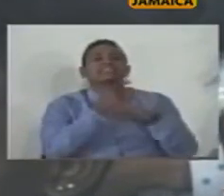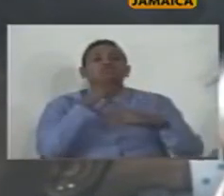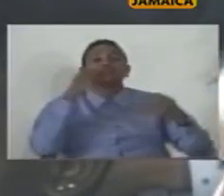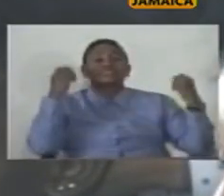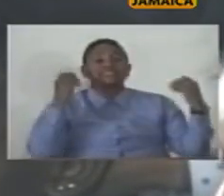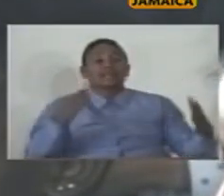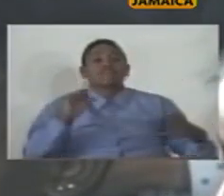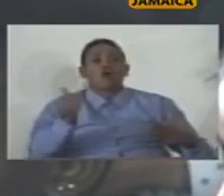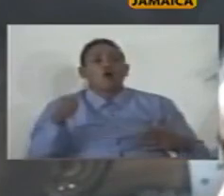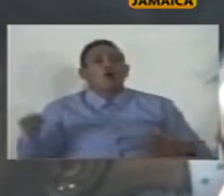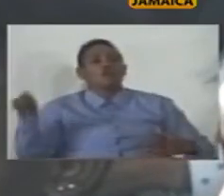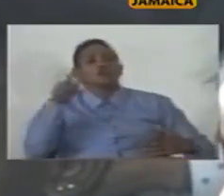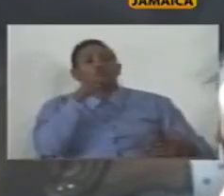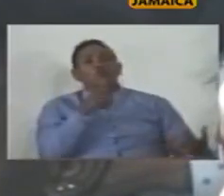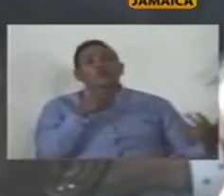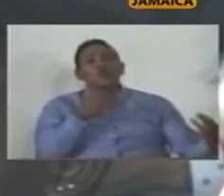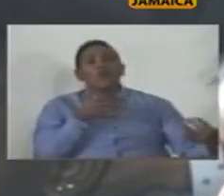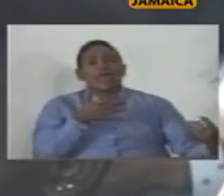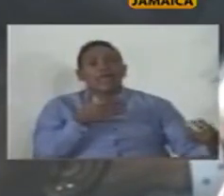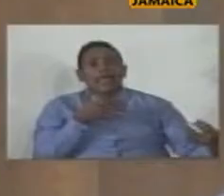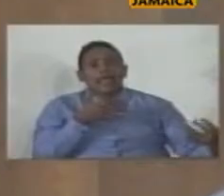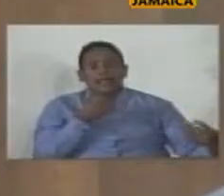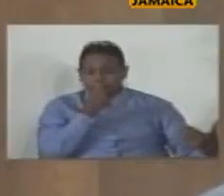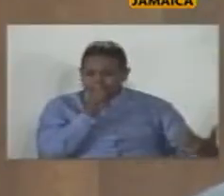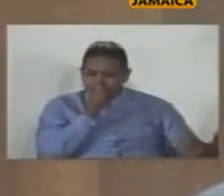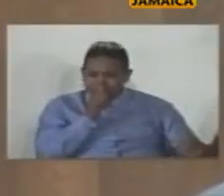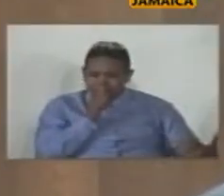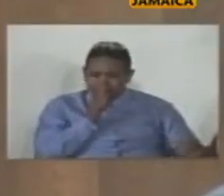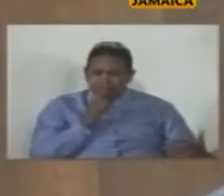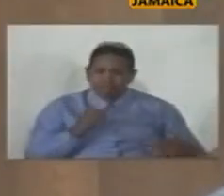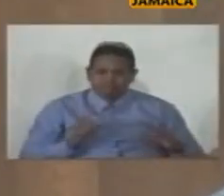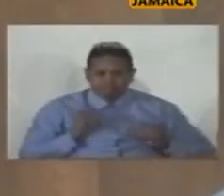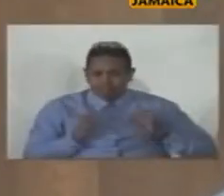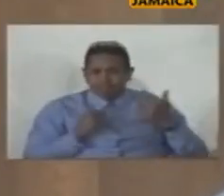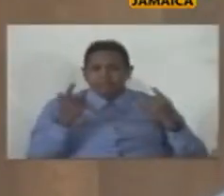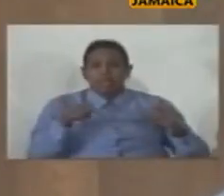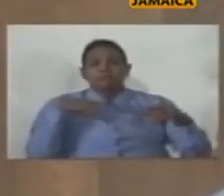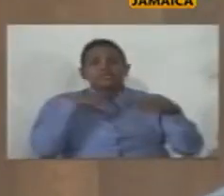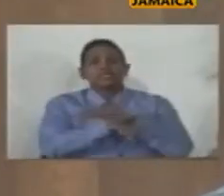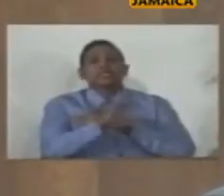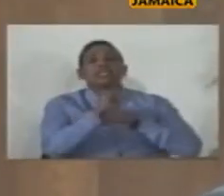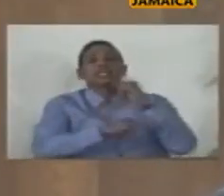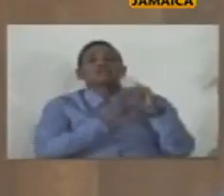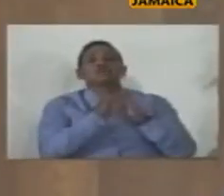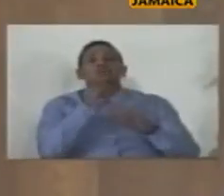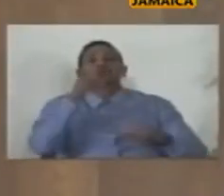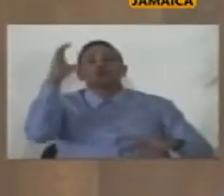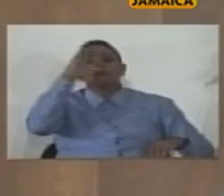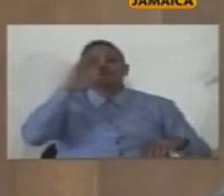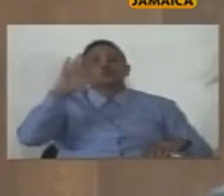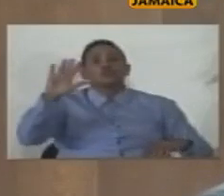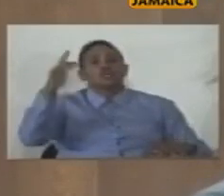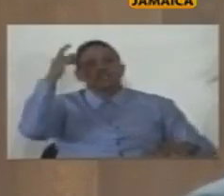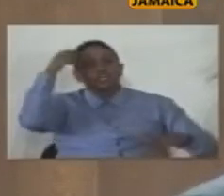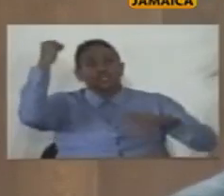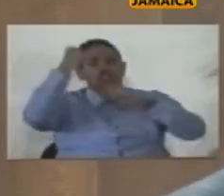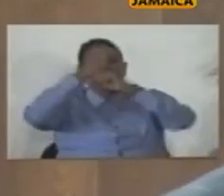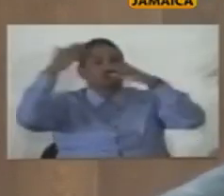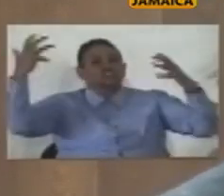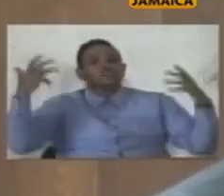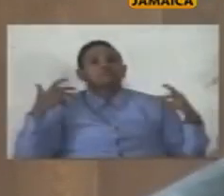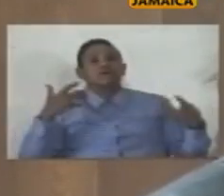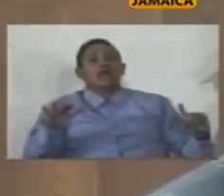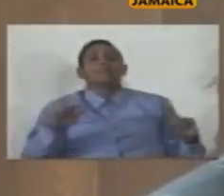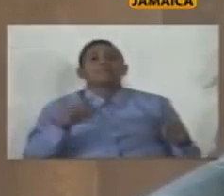who are waiting anxiously to get into an institution to pursue their dreams. A